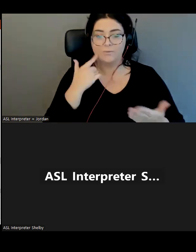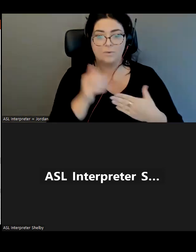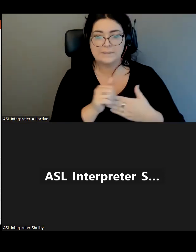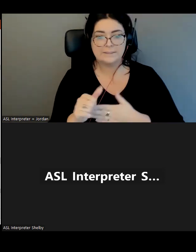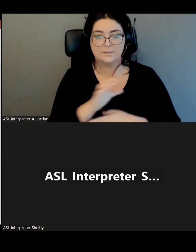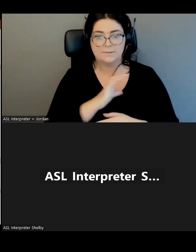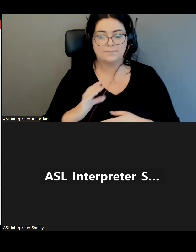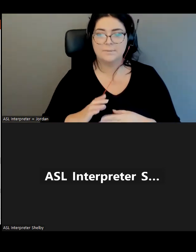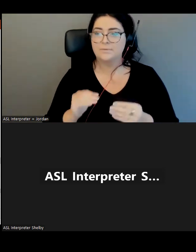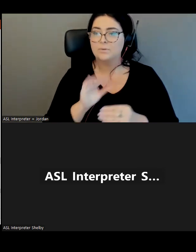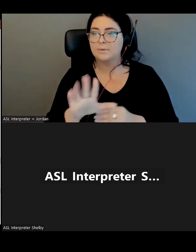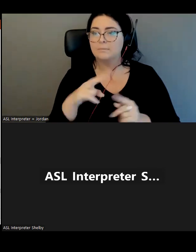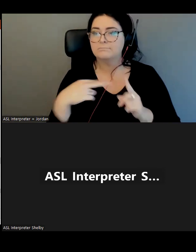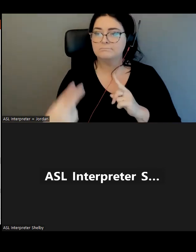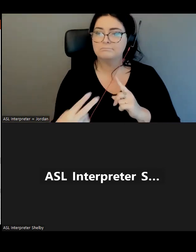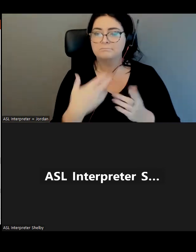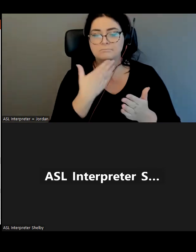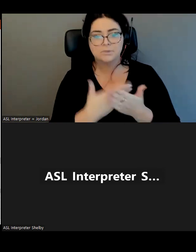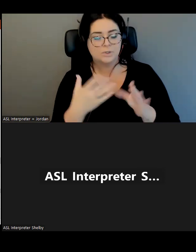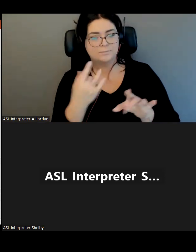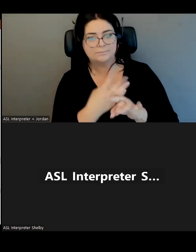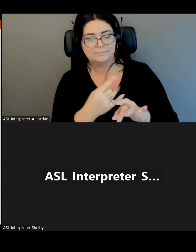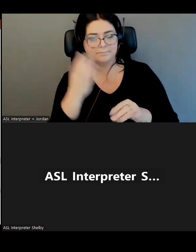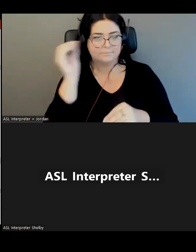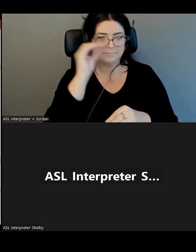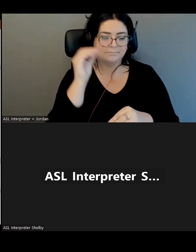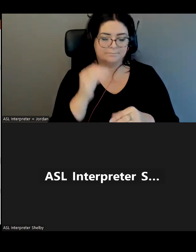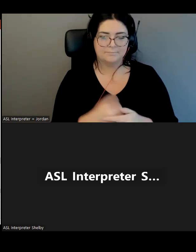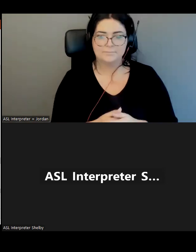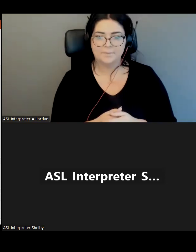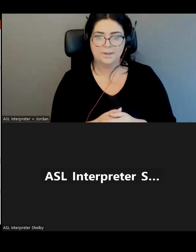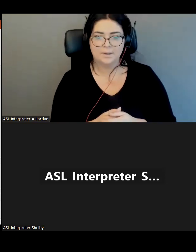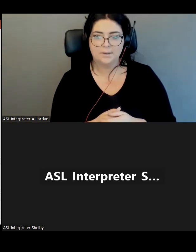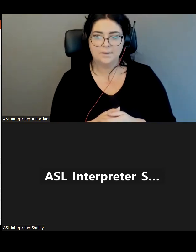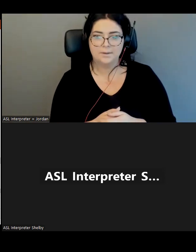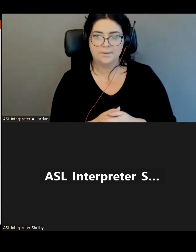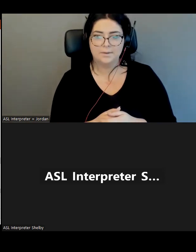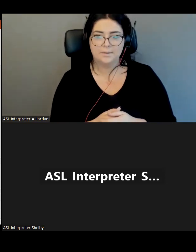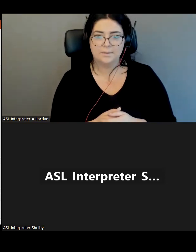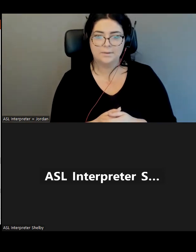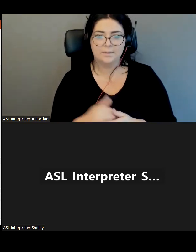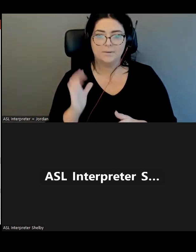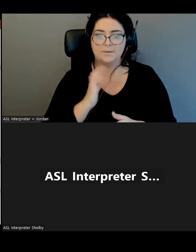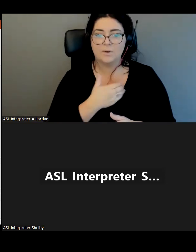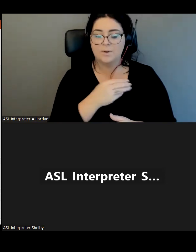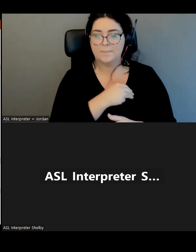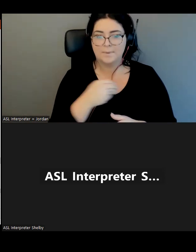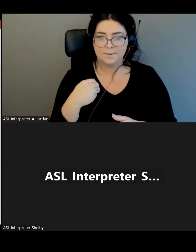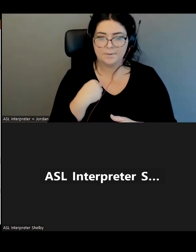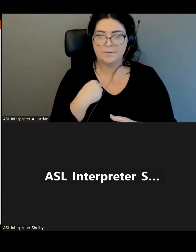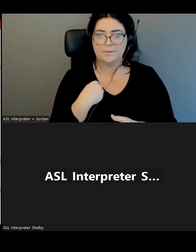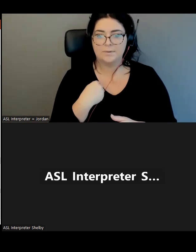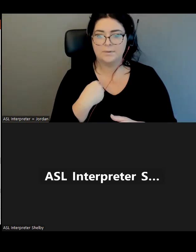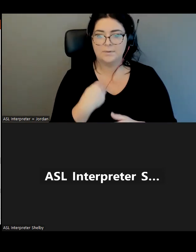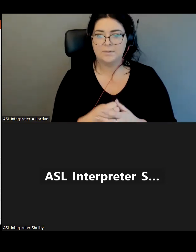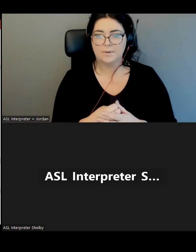us information, insight, and be our connect for us. And our membership, I know we talked about